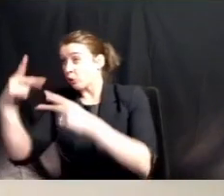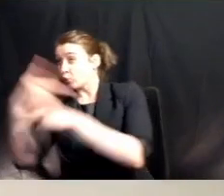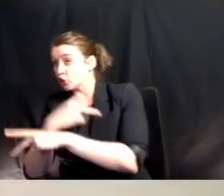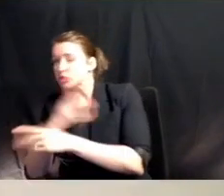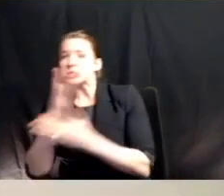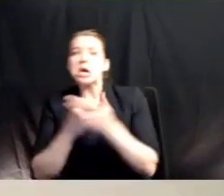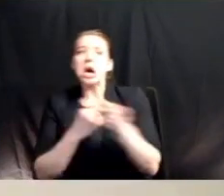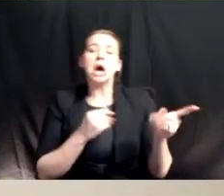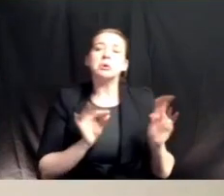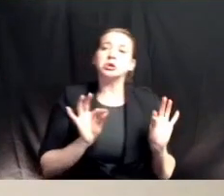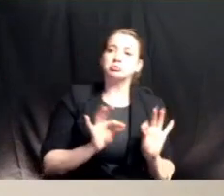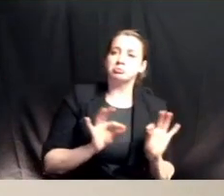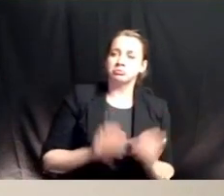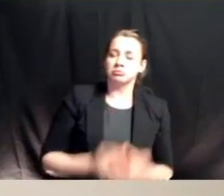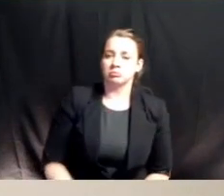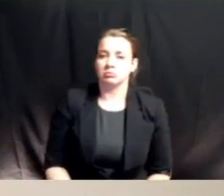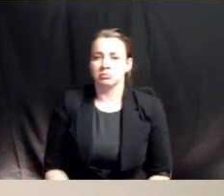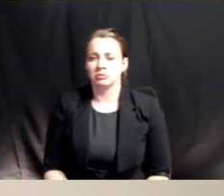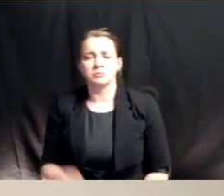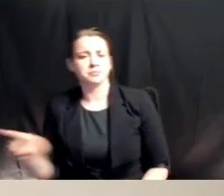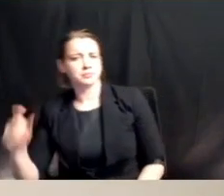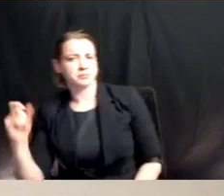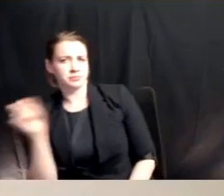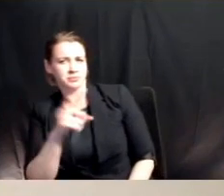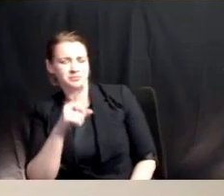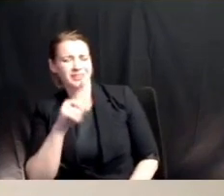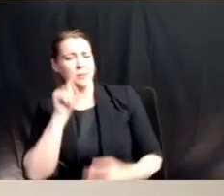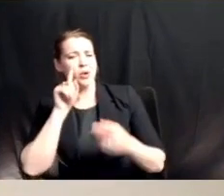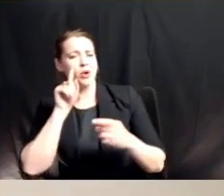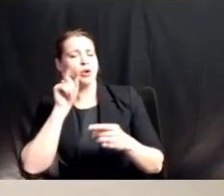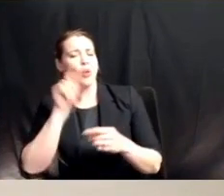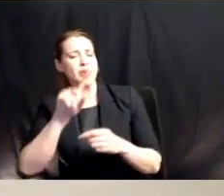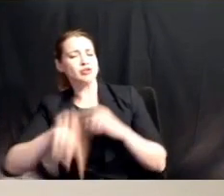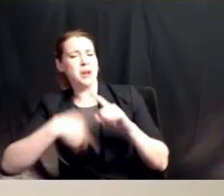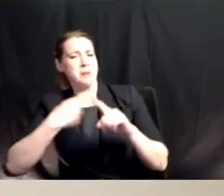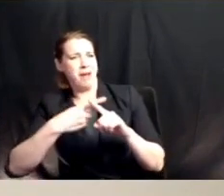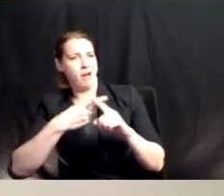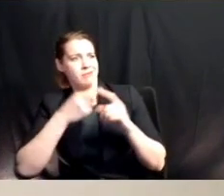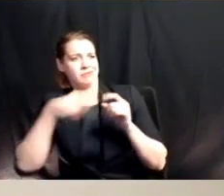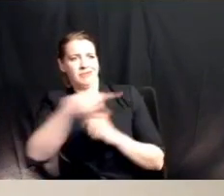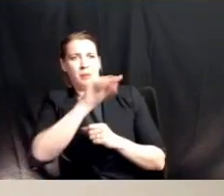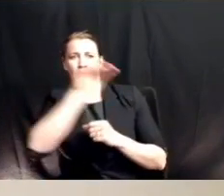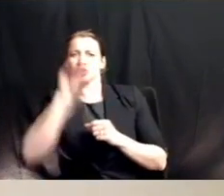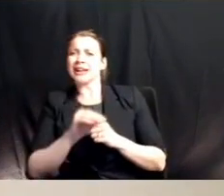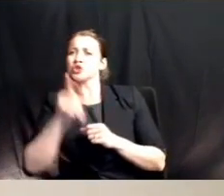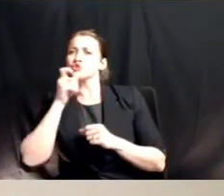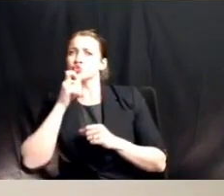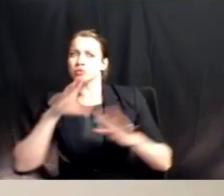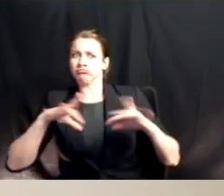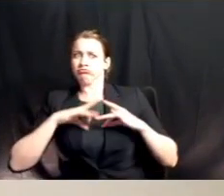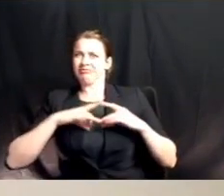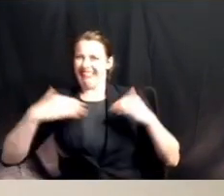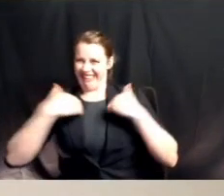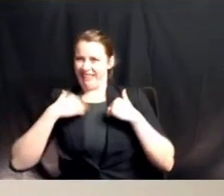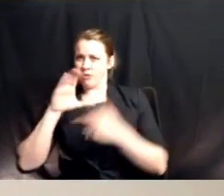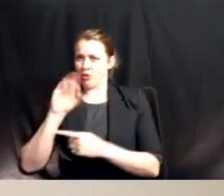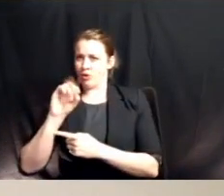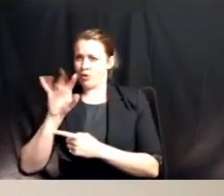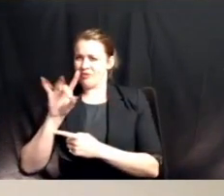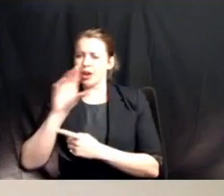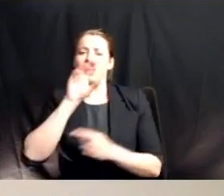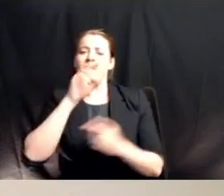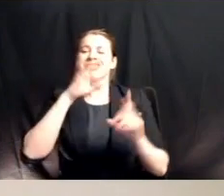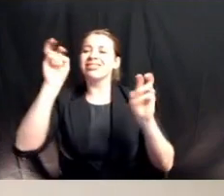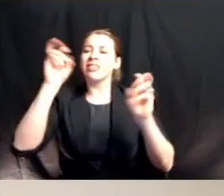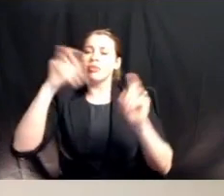Governor, I have a couple of questions about the positivity rate. And I would just like to say, as a reporter, I think that a lot of people don't understand what it is and how it's